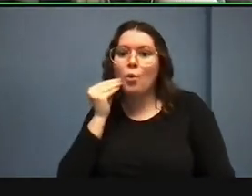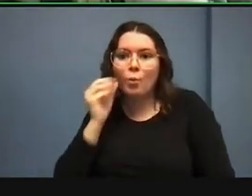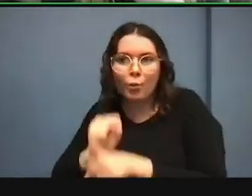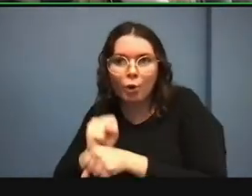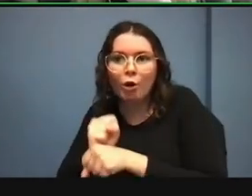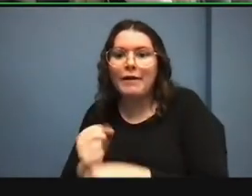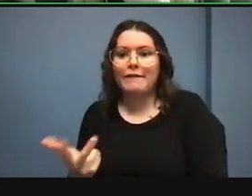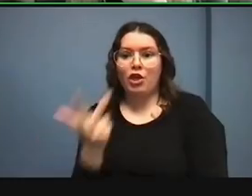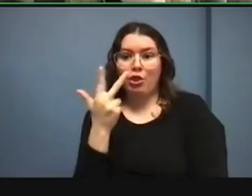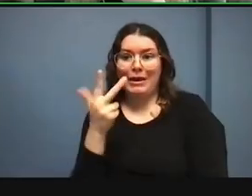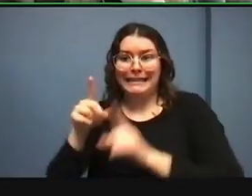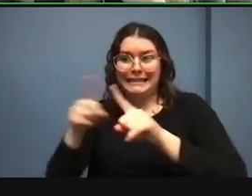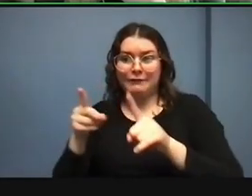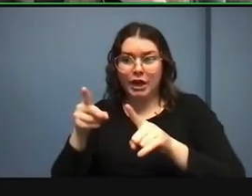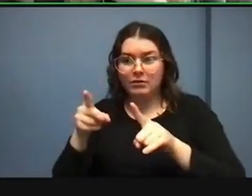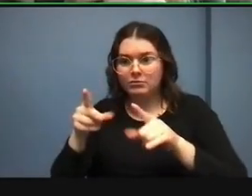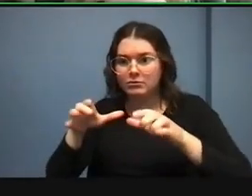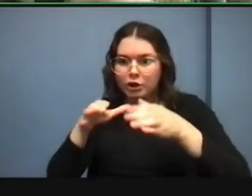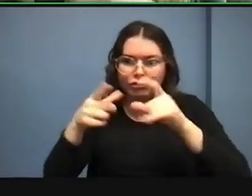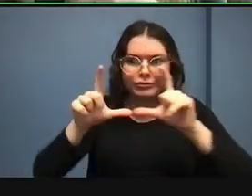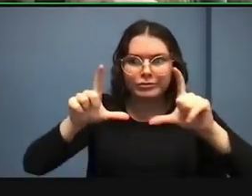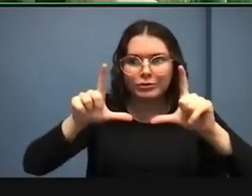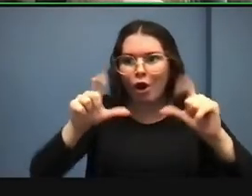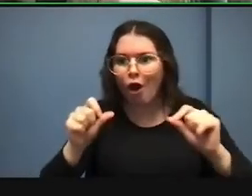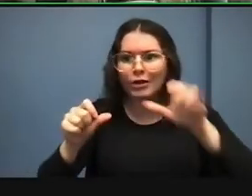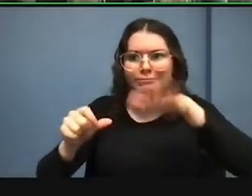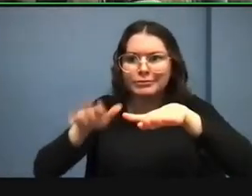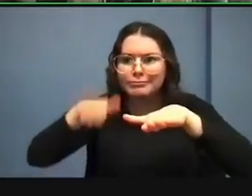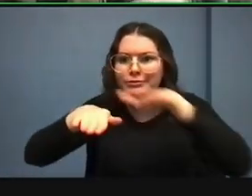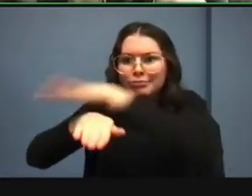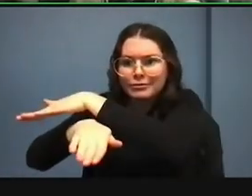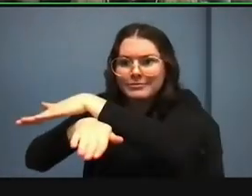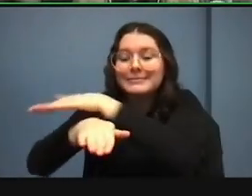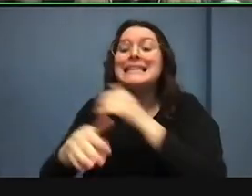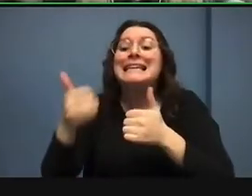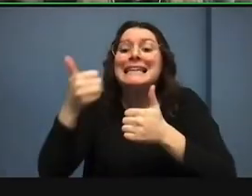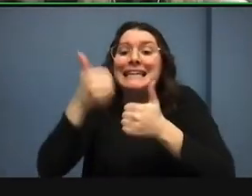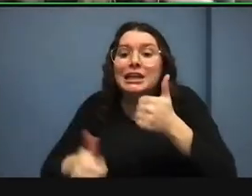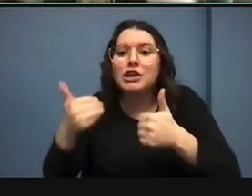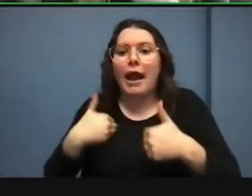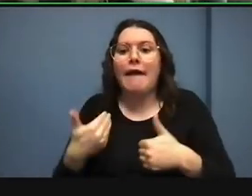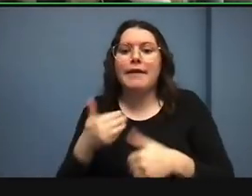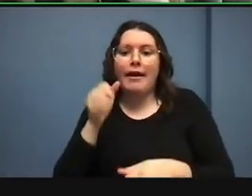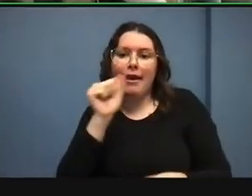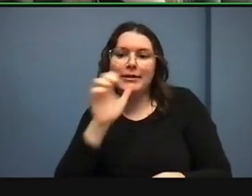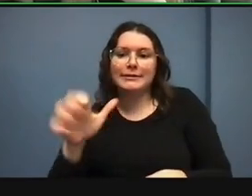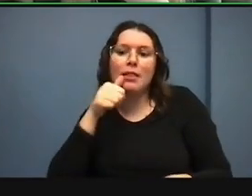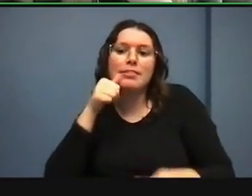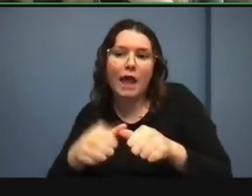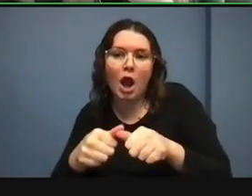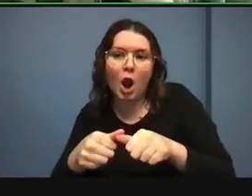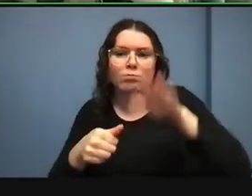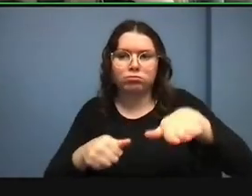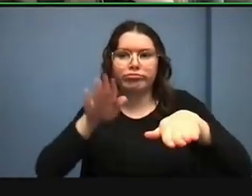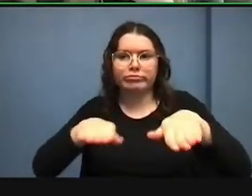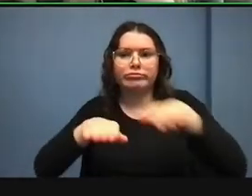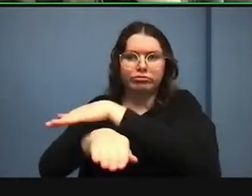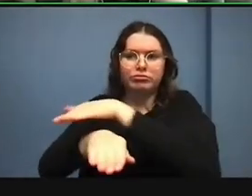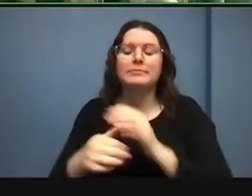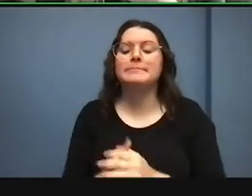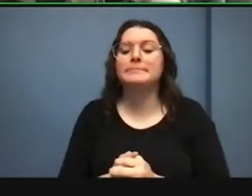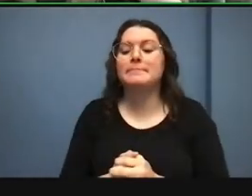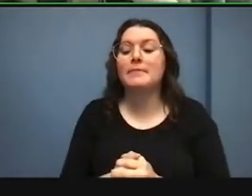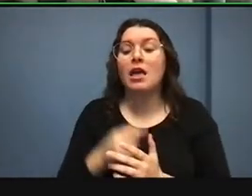cards in front of your child. Each of those cards is going to have an ASL letter on it. And they're going